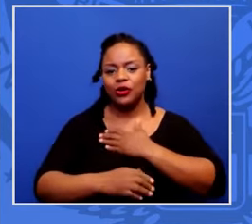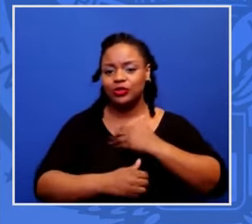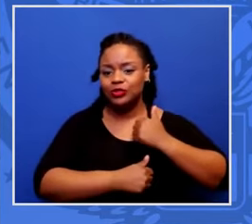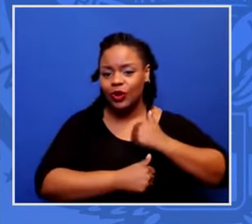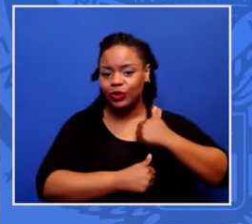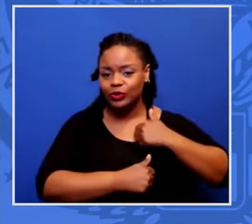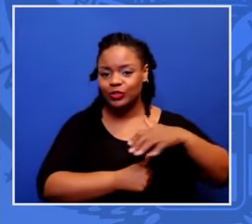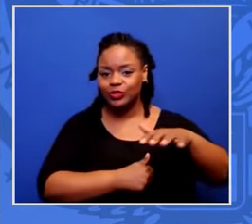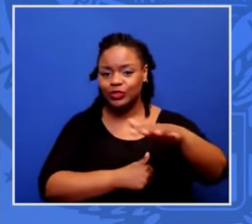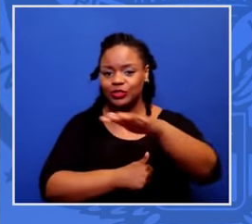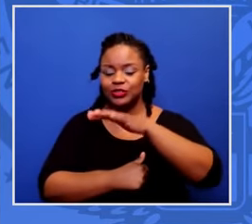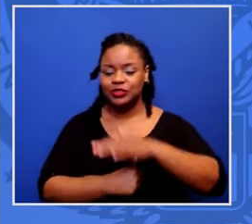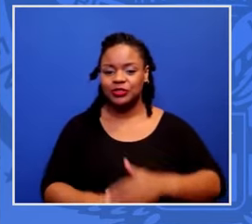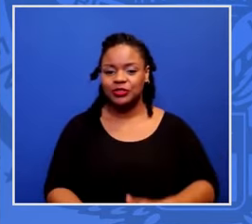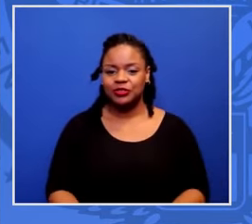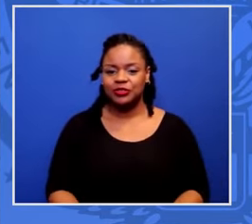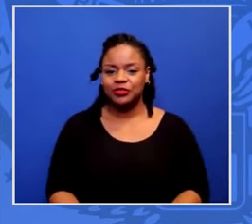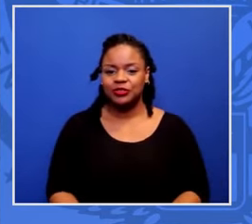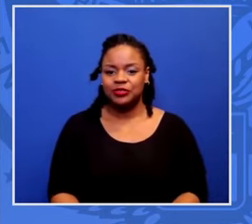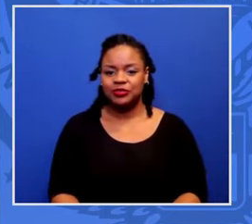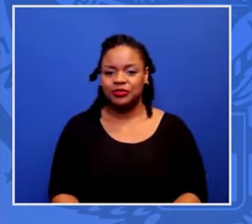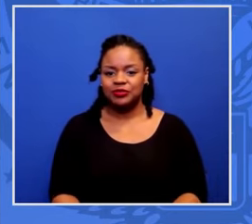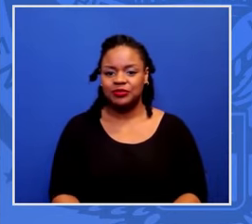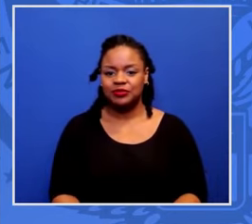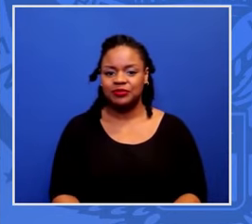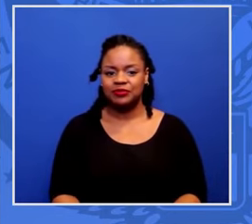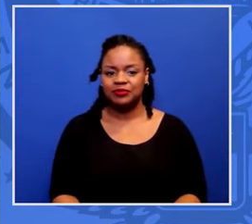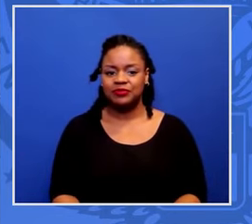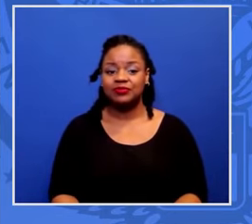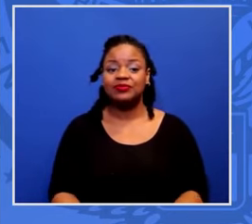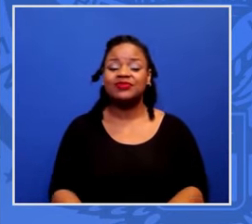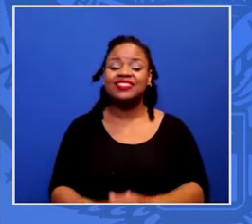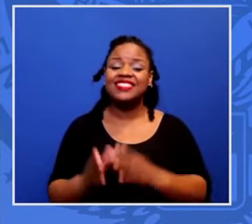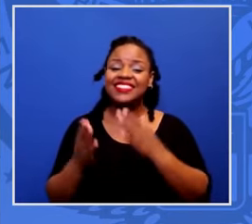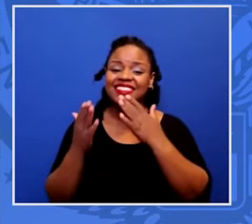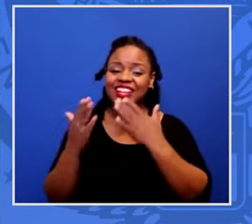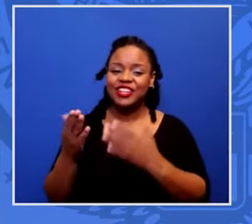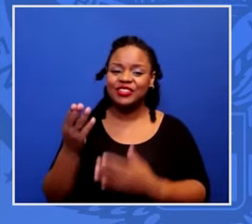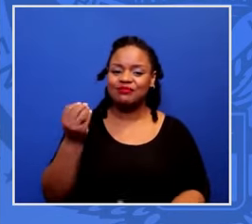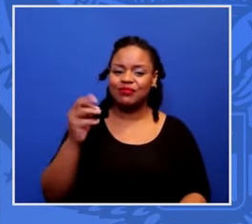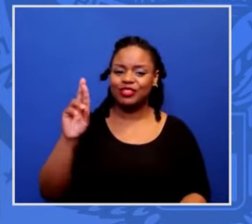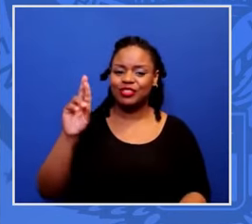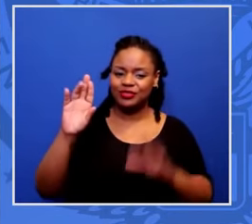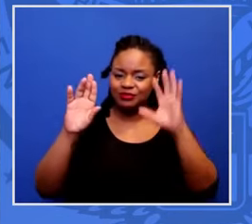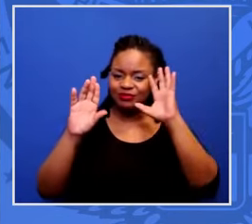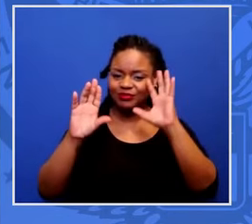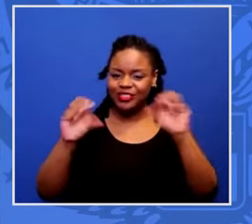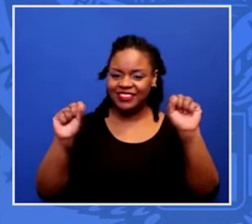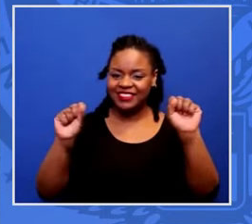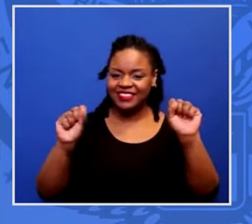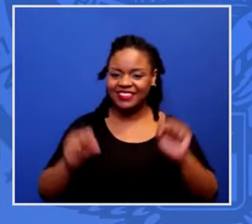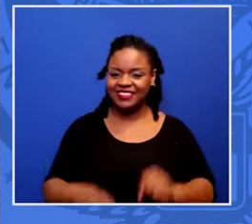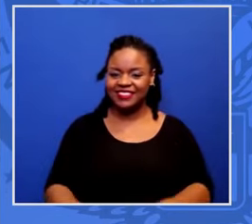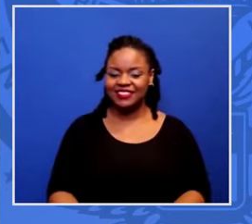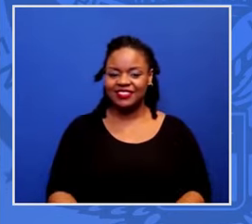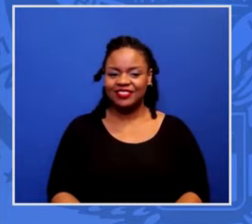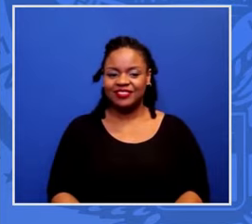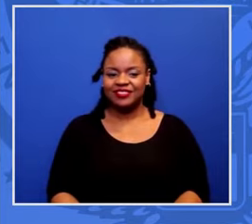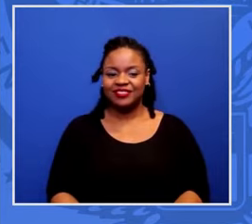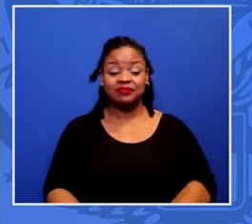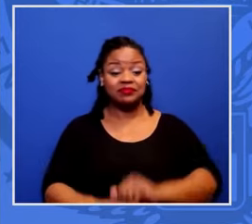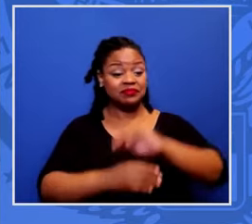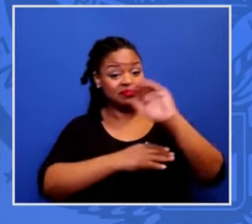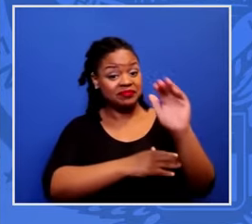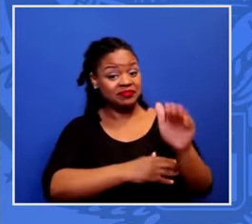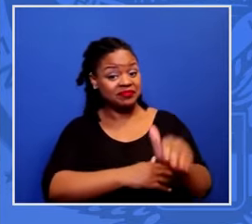Well, thank you, Mr. President. Throughout tonight, we're giving special thanks to Americans who keep our nation